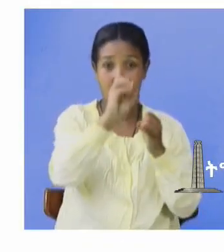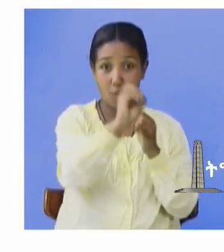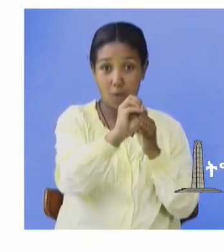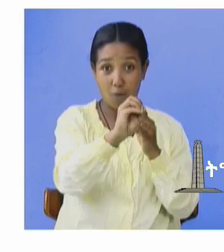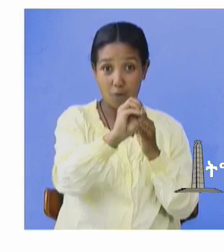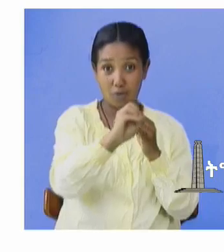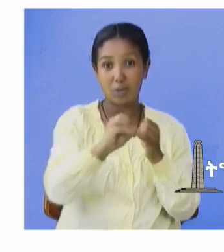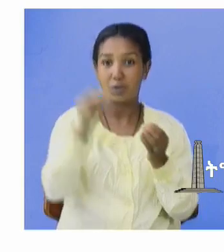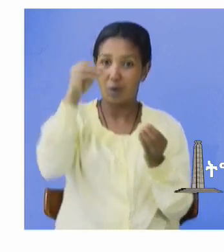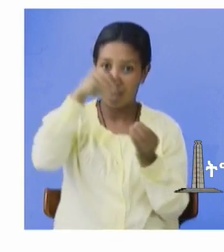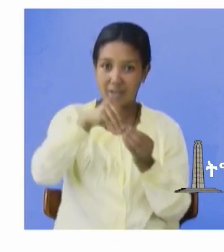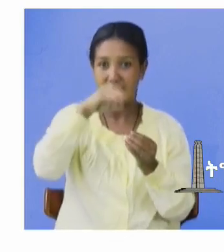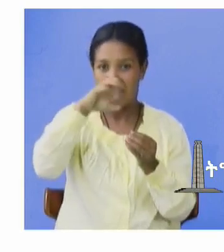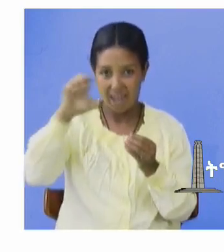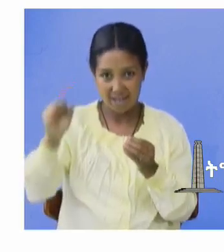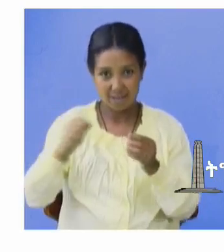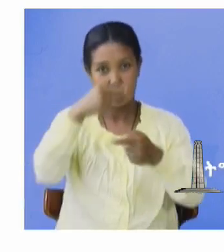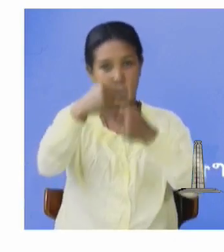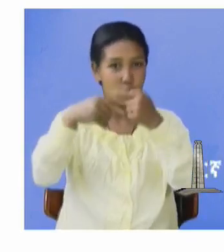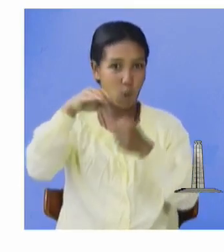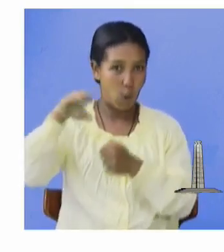goes.